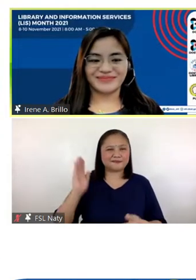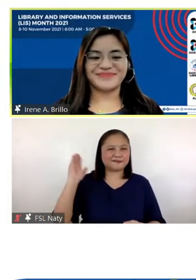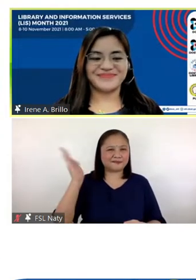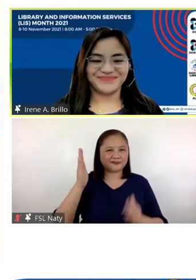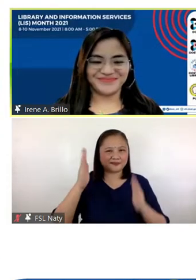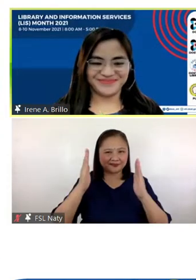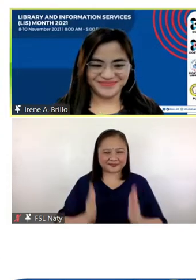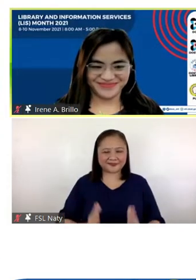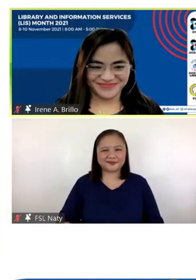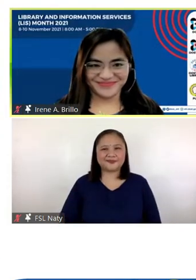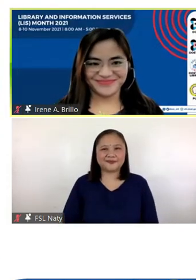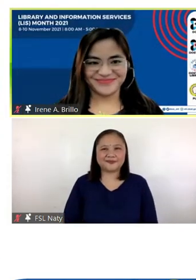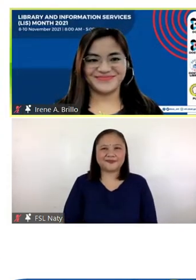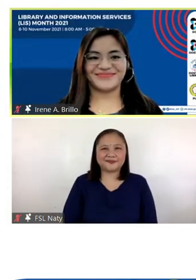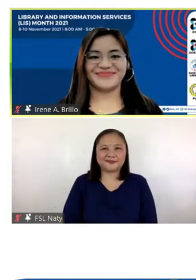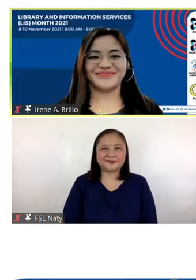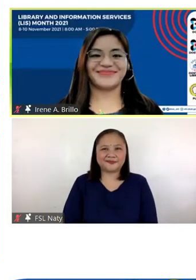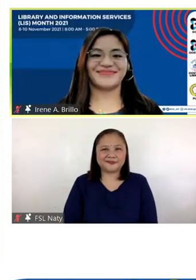speaker.